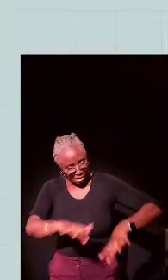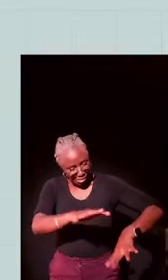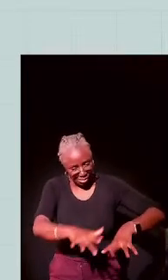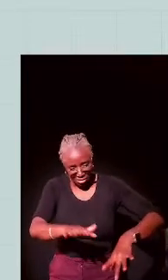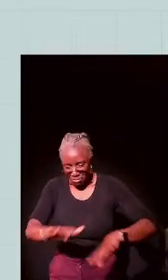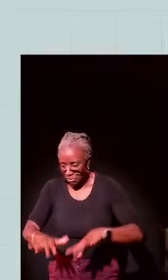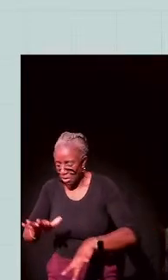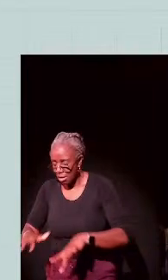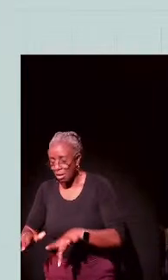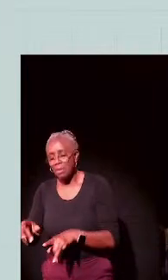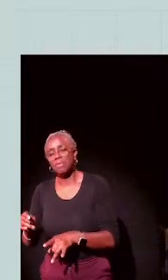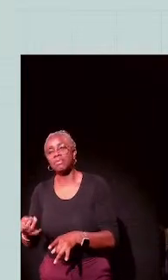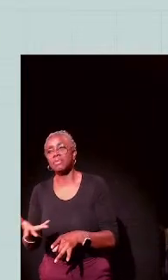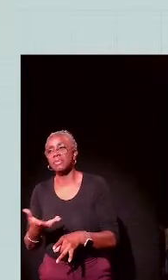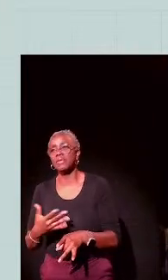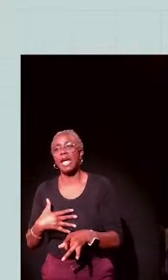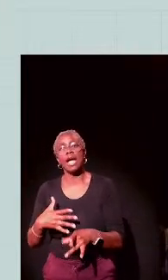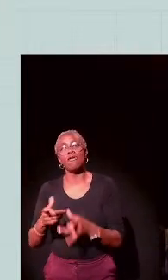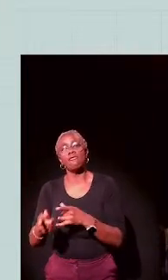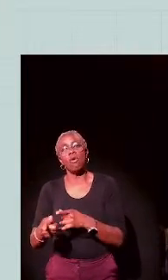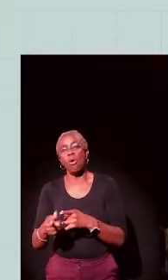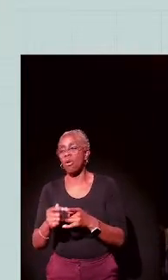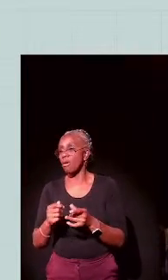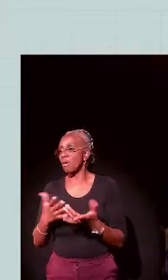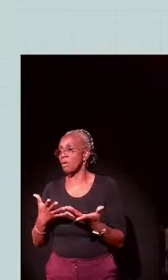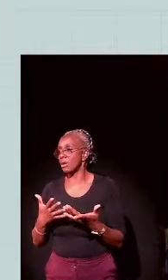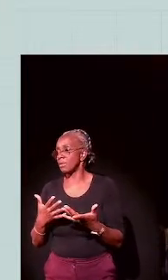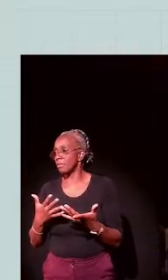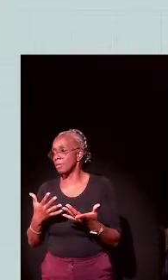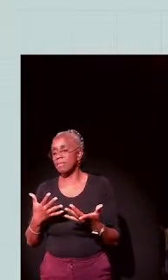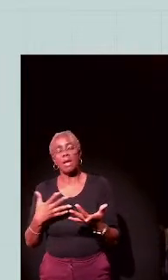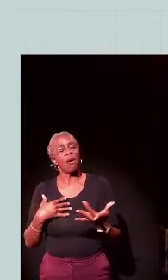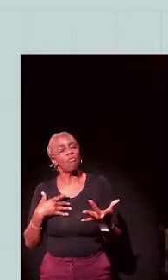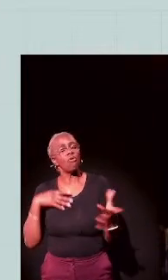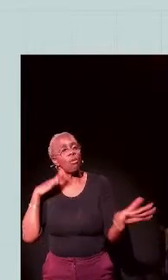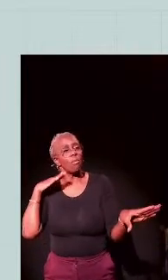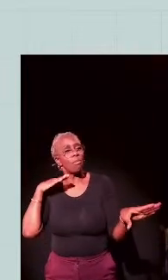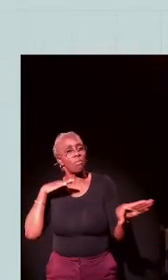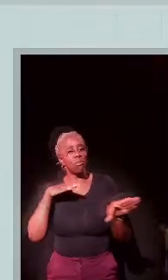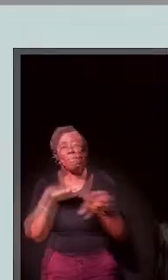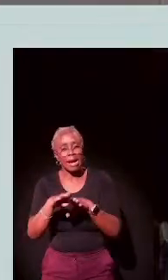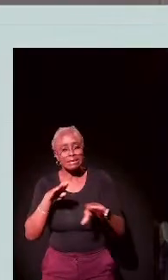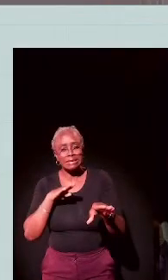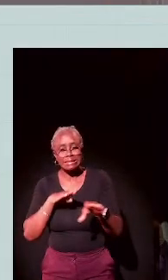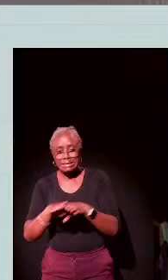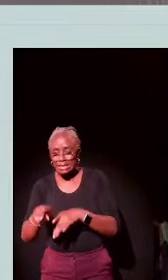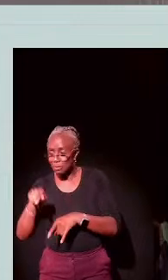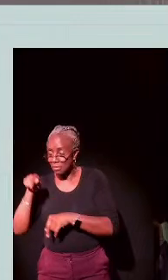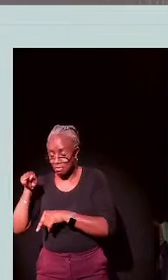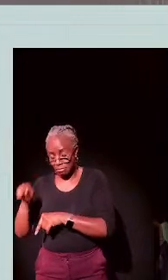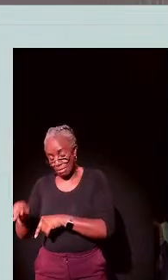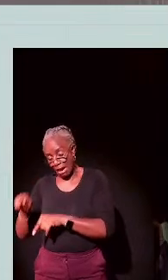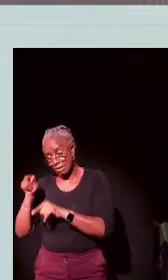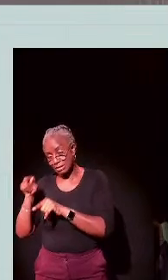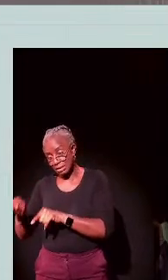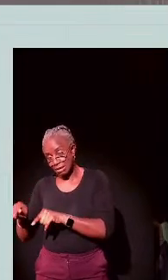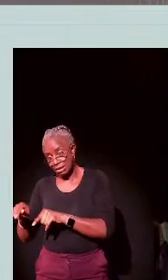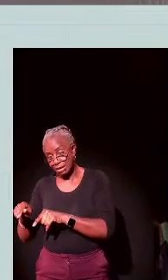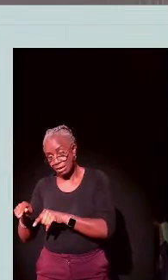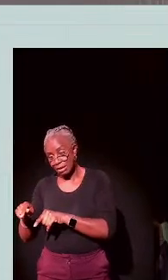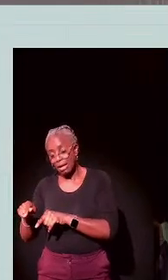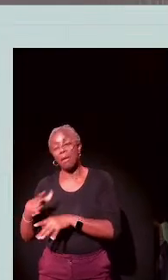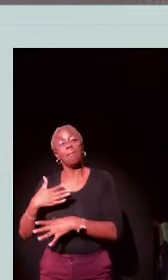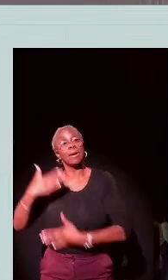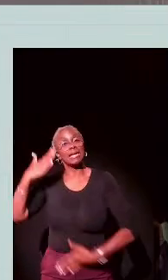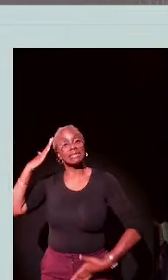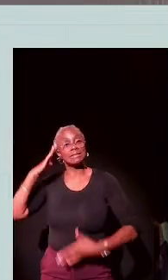that often Google, a team at Google kind of practices, which is called Start With One. And they do it in the context of digital